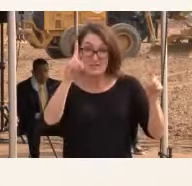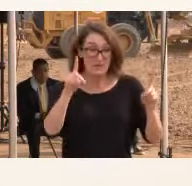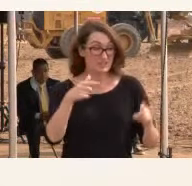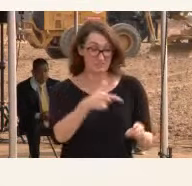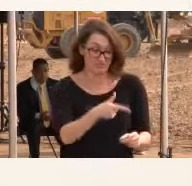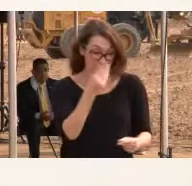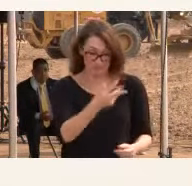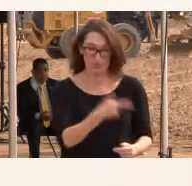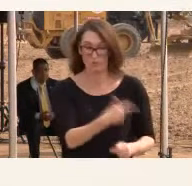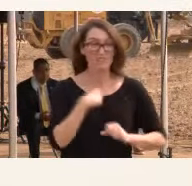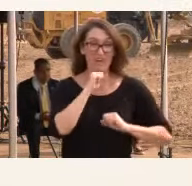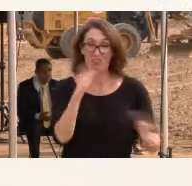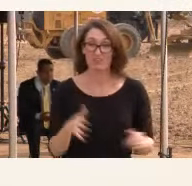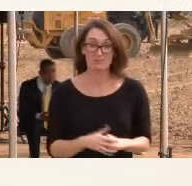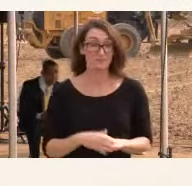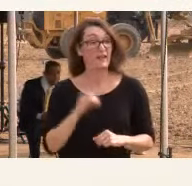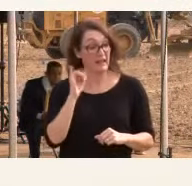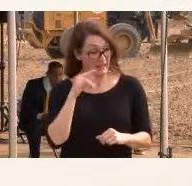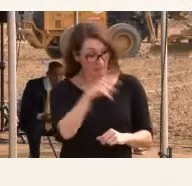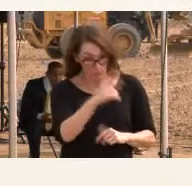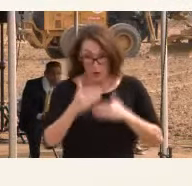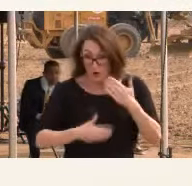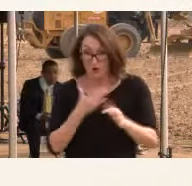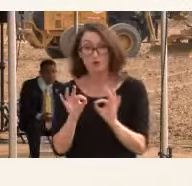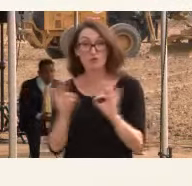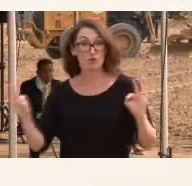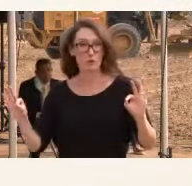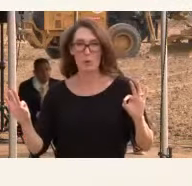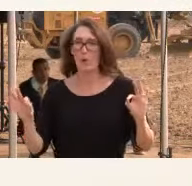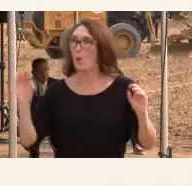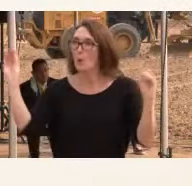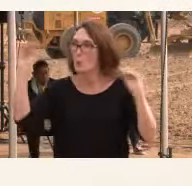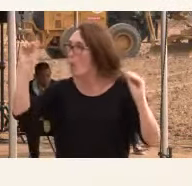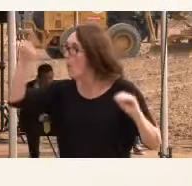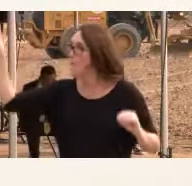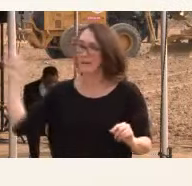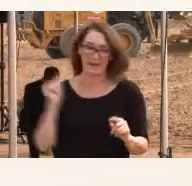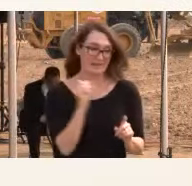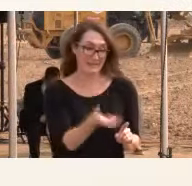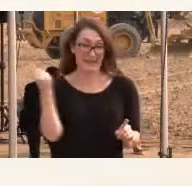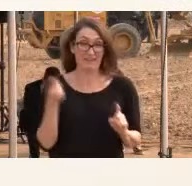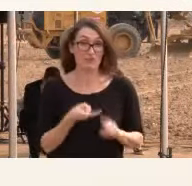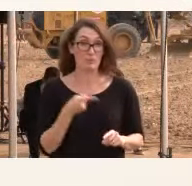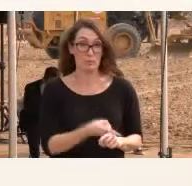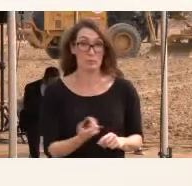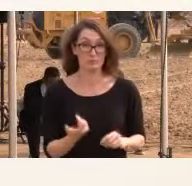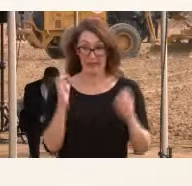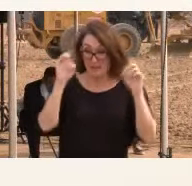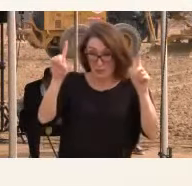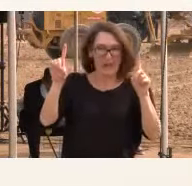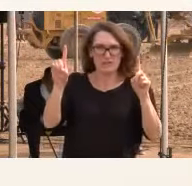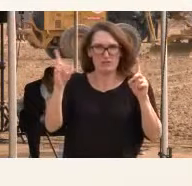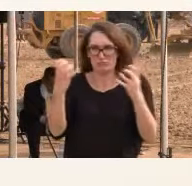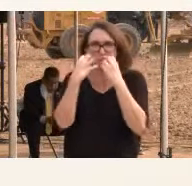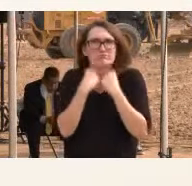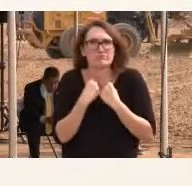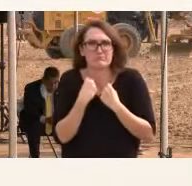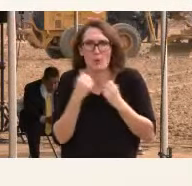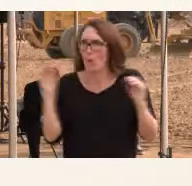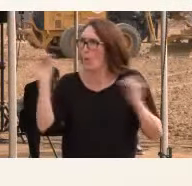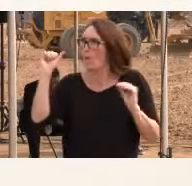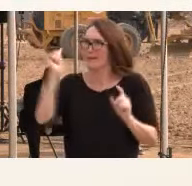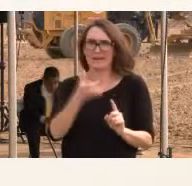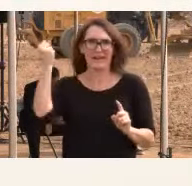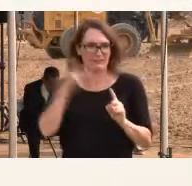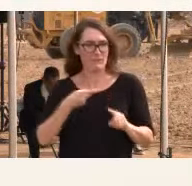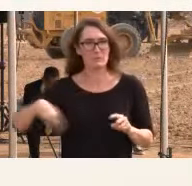nothing. And if you get an education, no one will ever, ever take that away from you. You know, we in